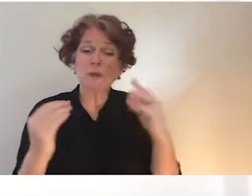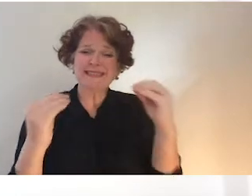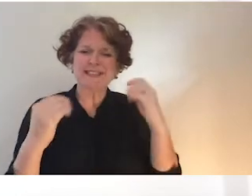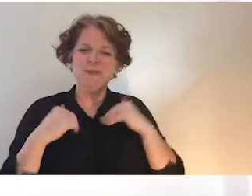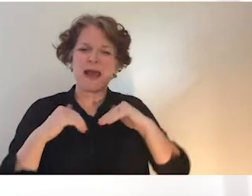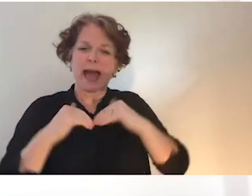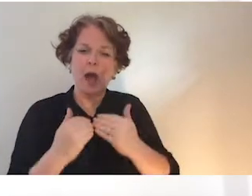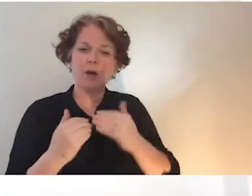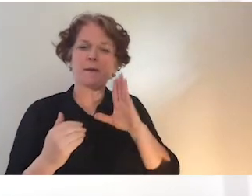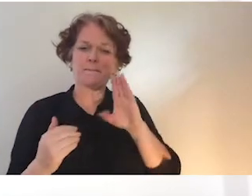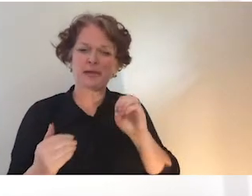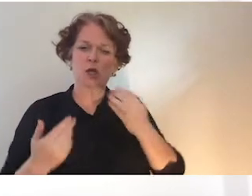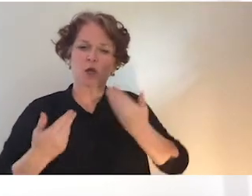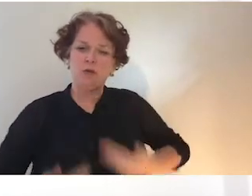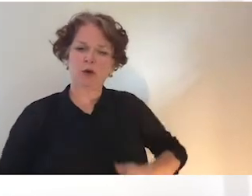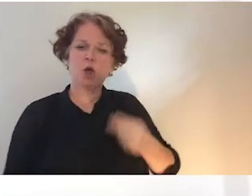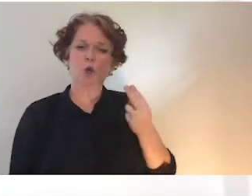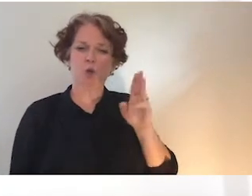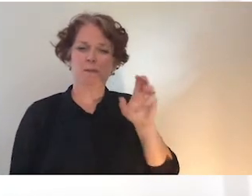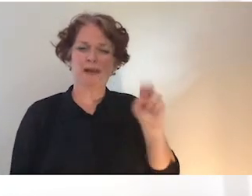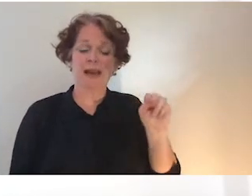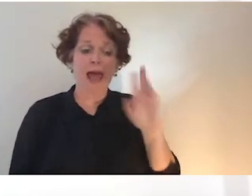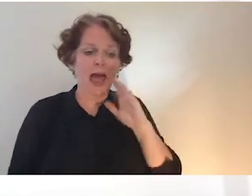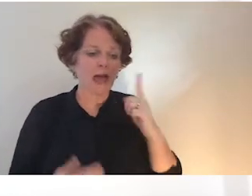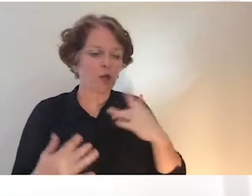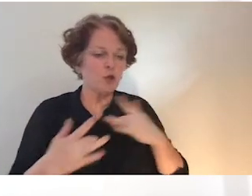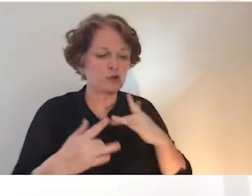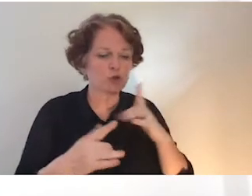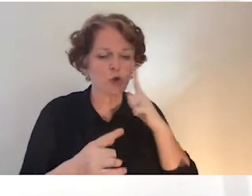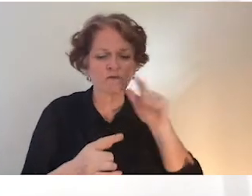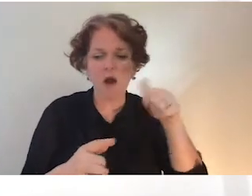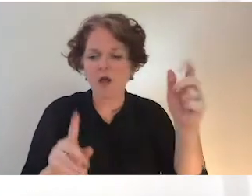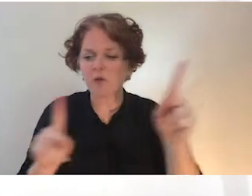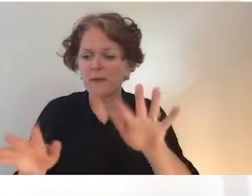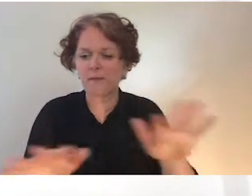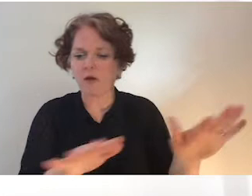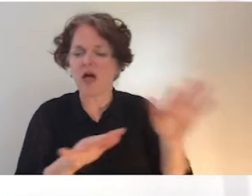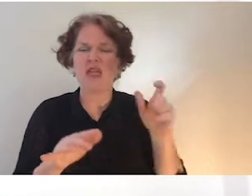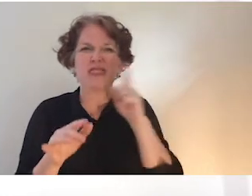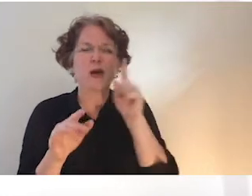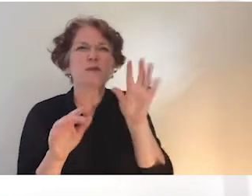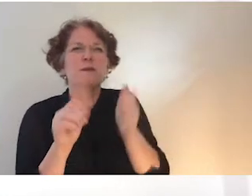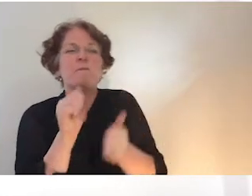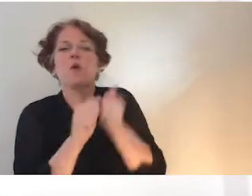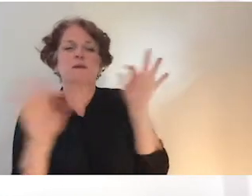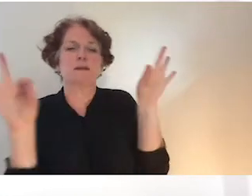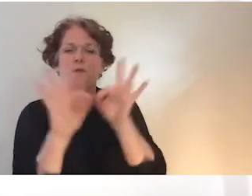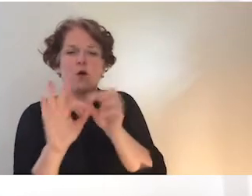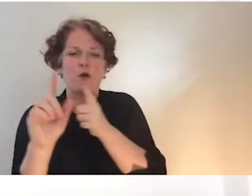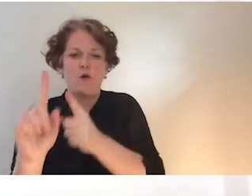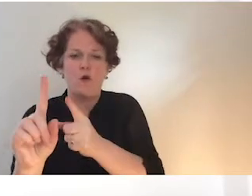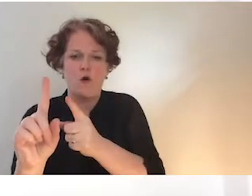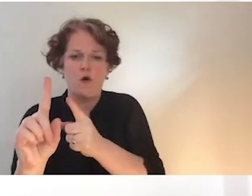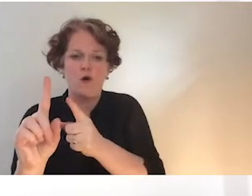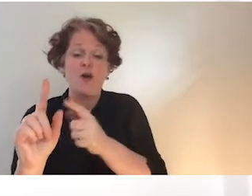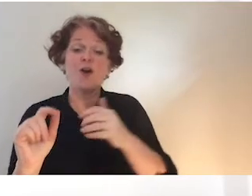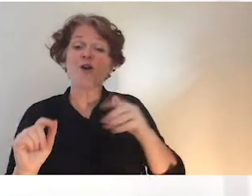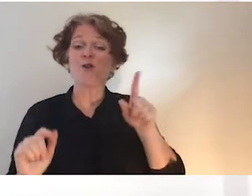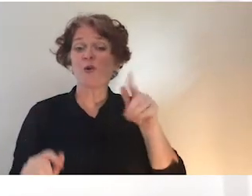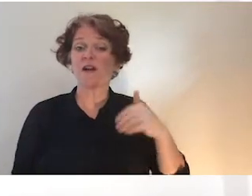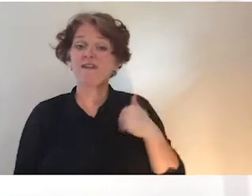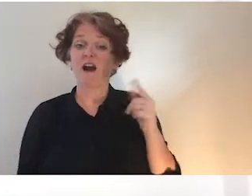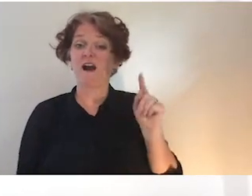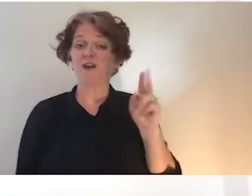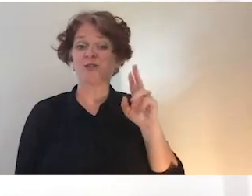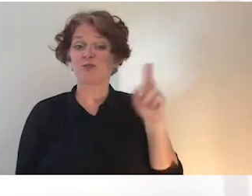first, and that our concern for the welfare of others will serve as our driving force in life. Dad,